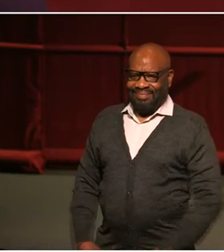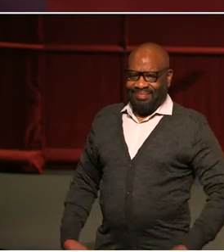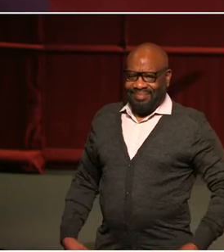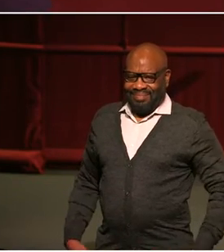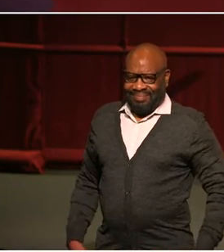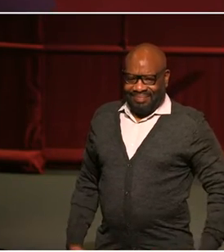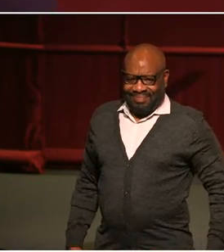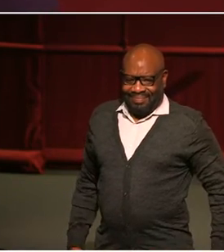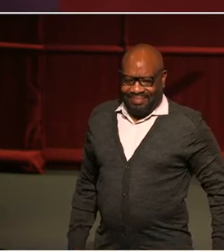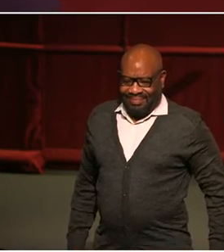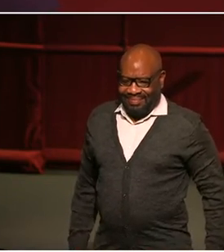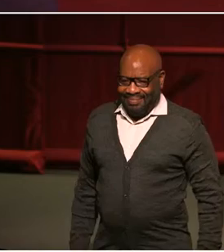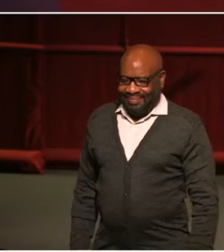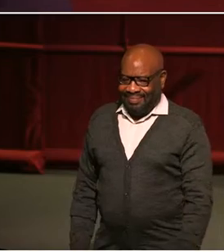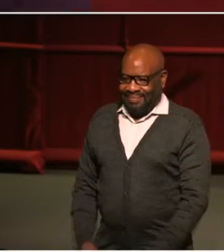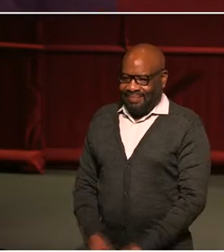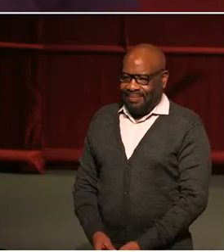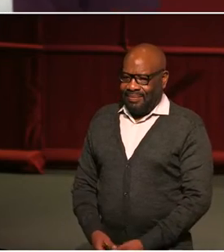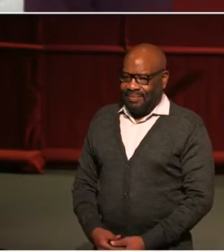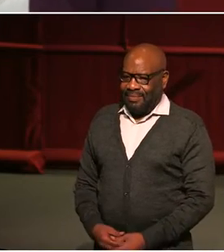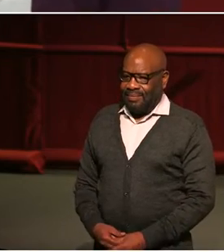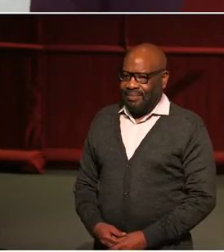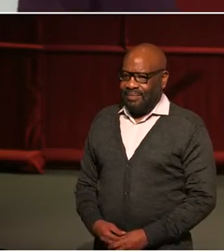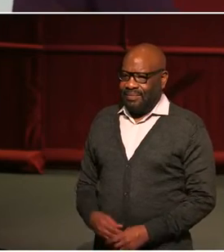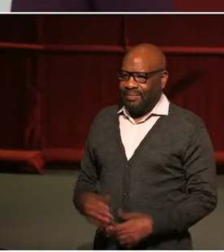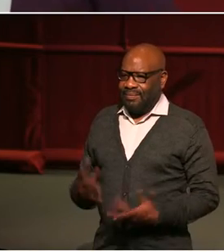You've got a big neck, Earl.